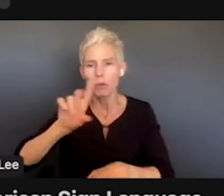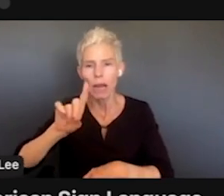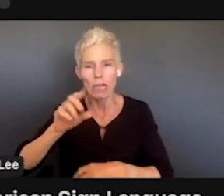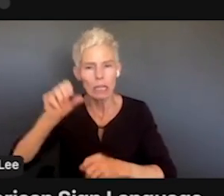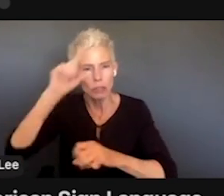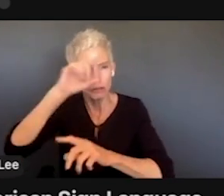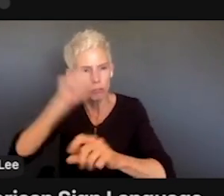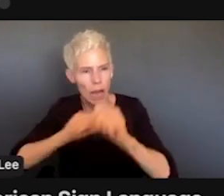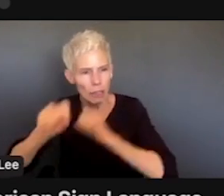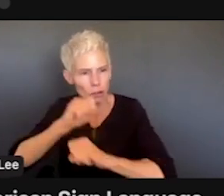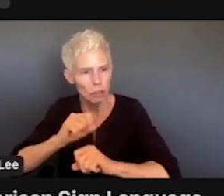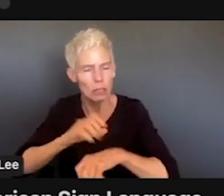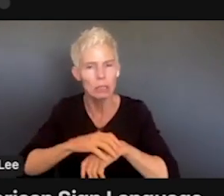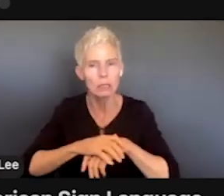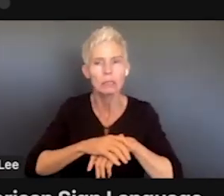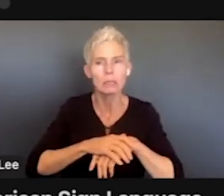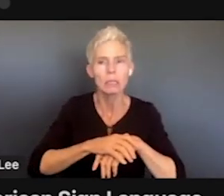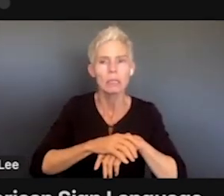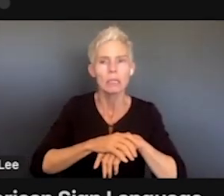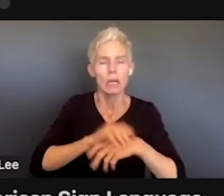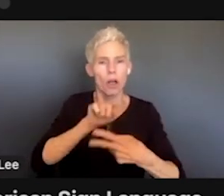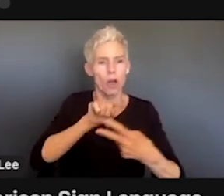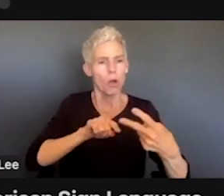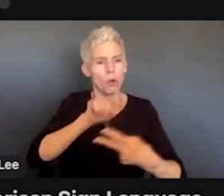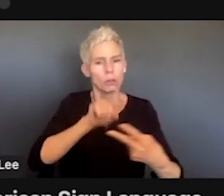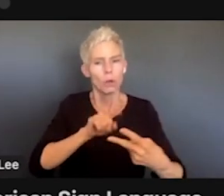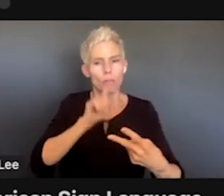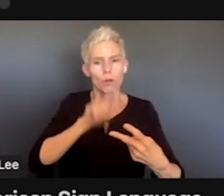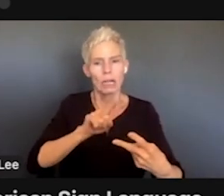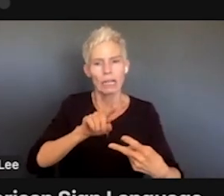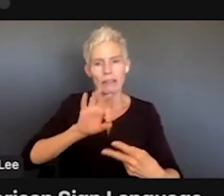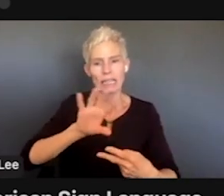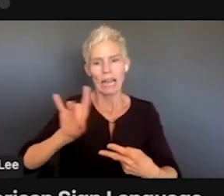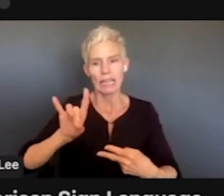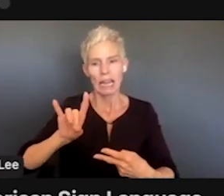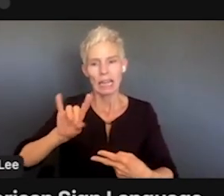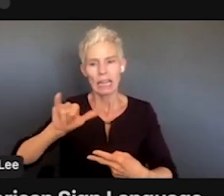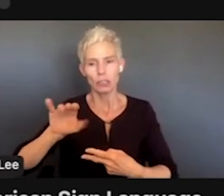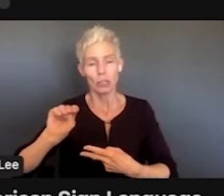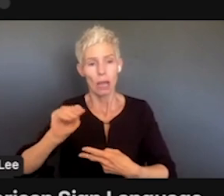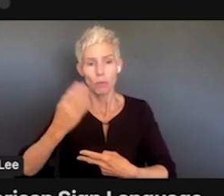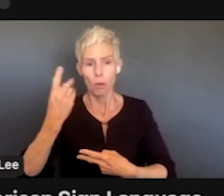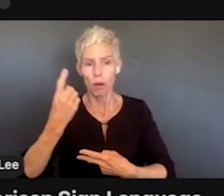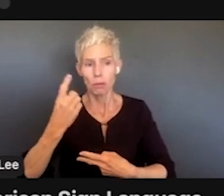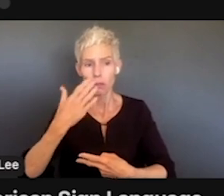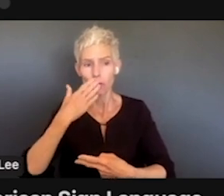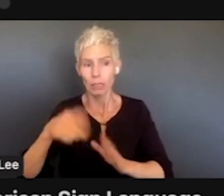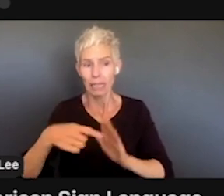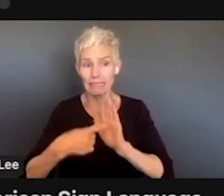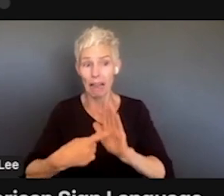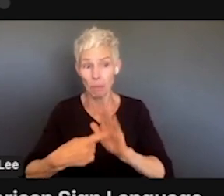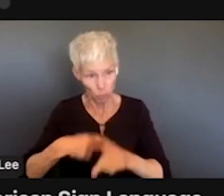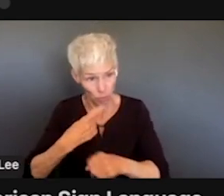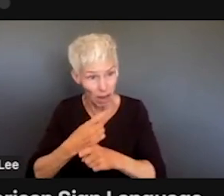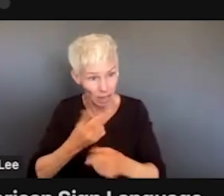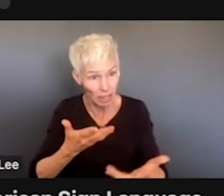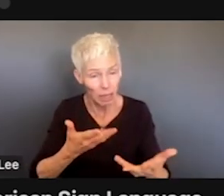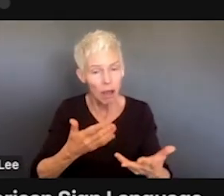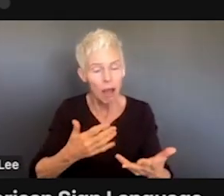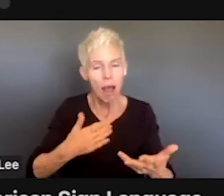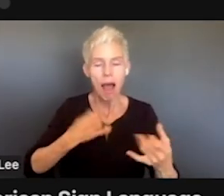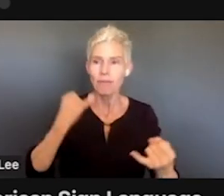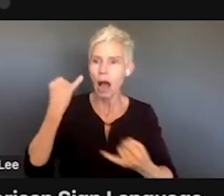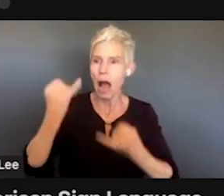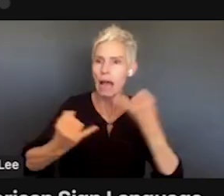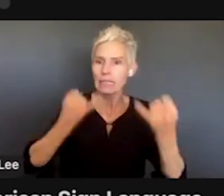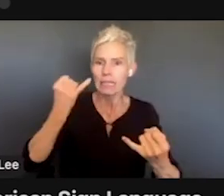that really the 988 Jam is a good example of, right? That you have ideas that are coming